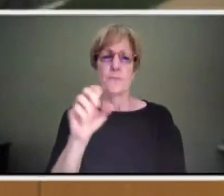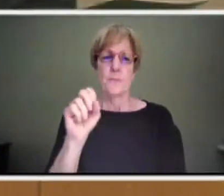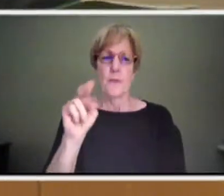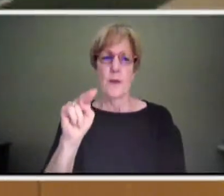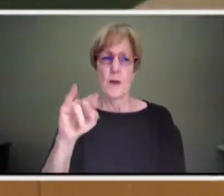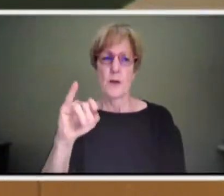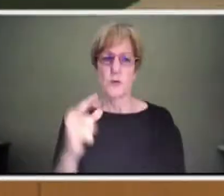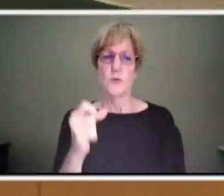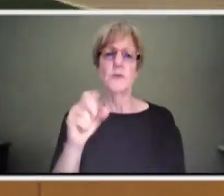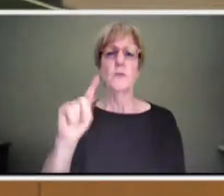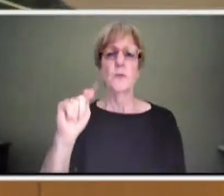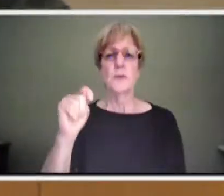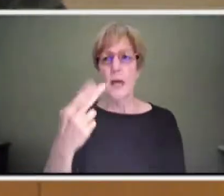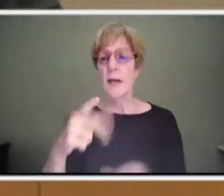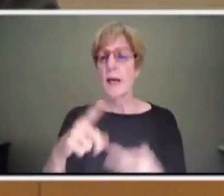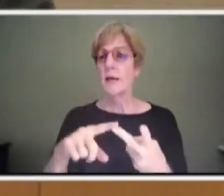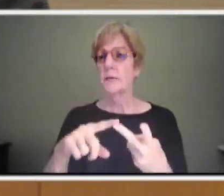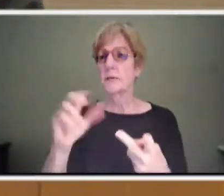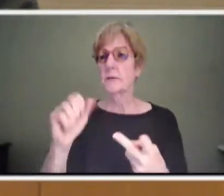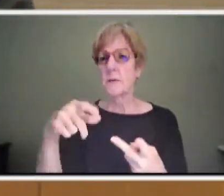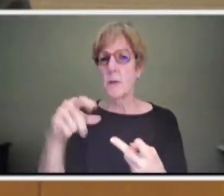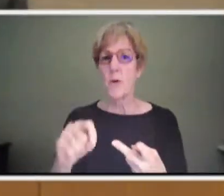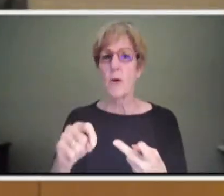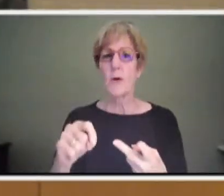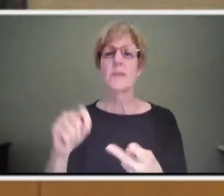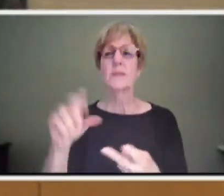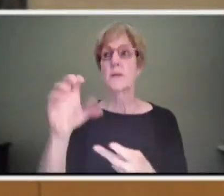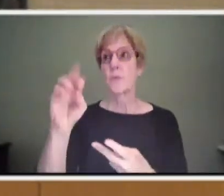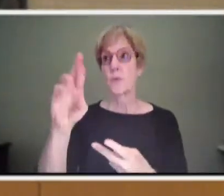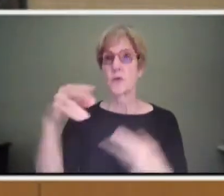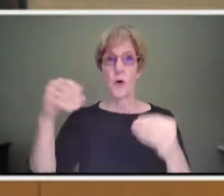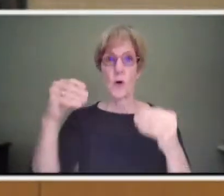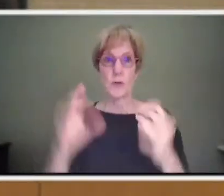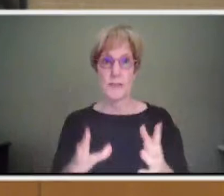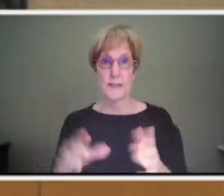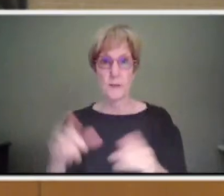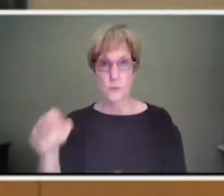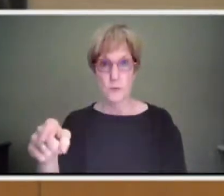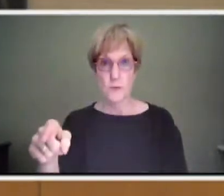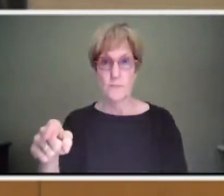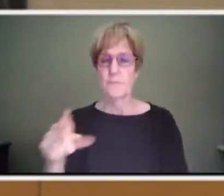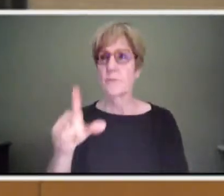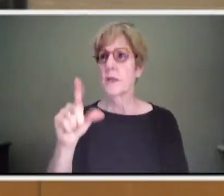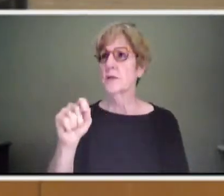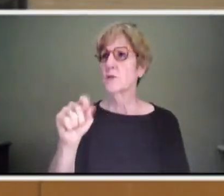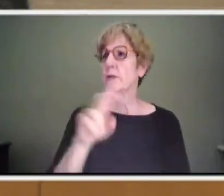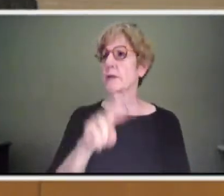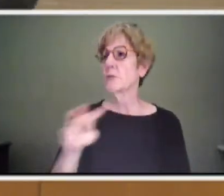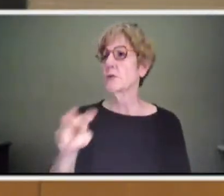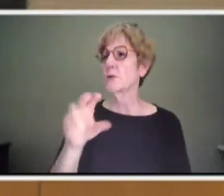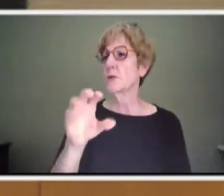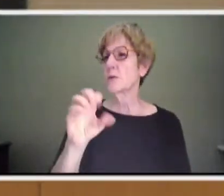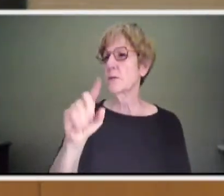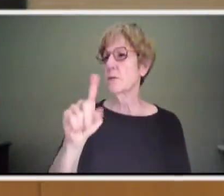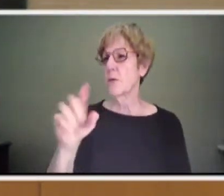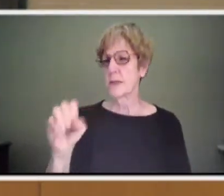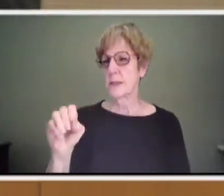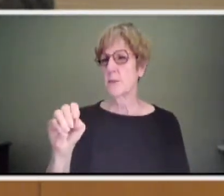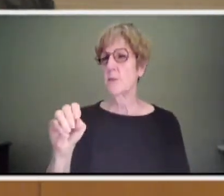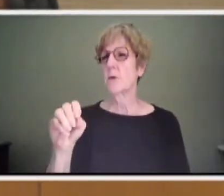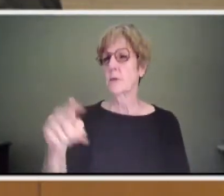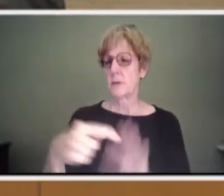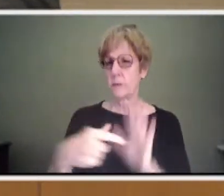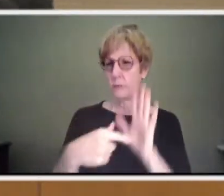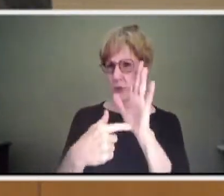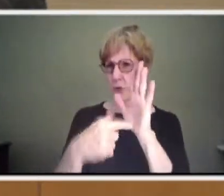townhomes, apartments. We did have the auto dealership there. That was, I think, 2022-010 that was shown. The other